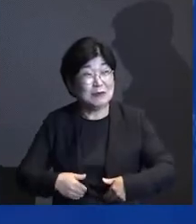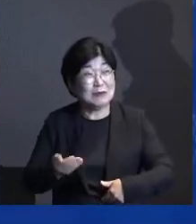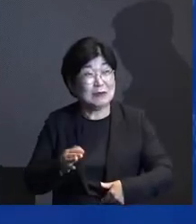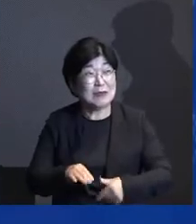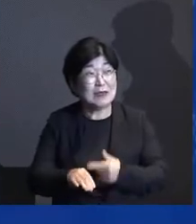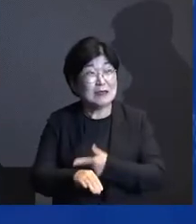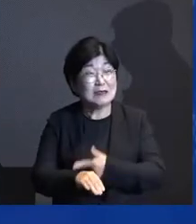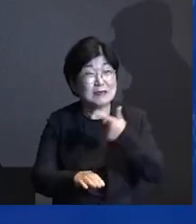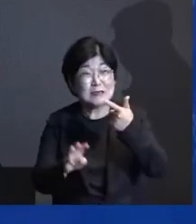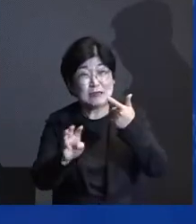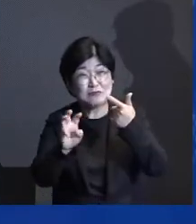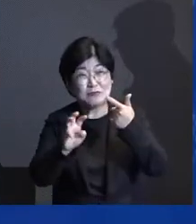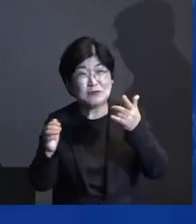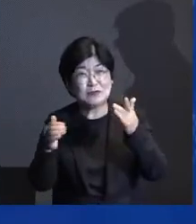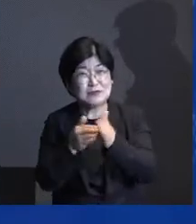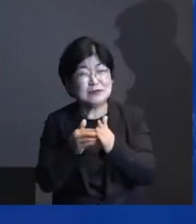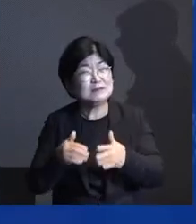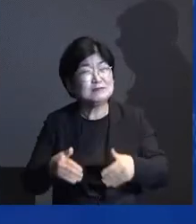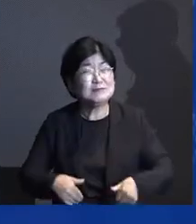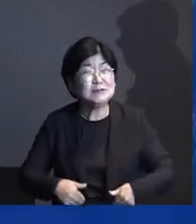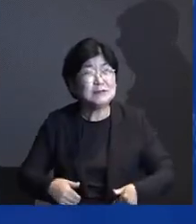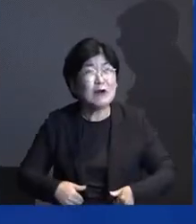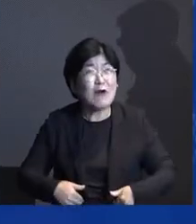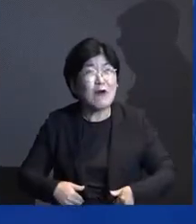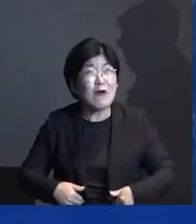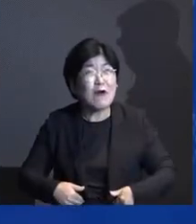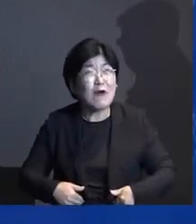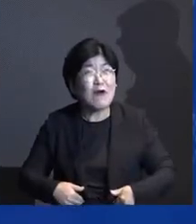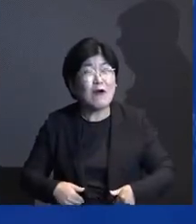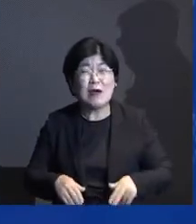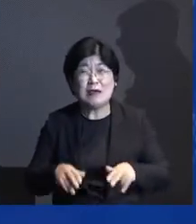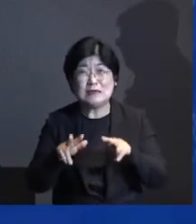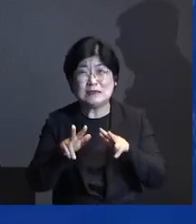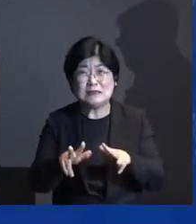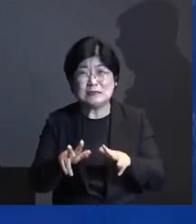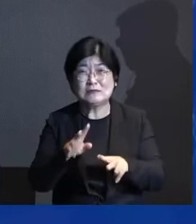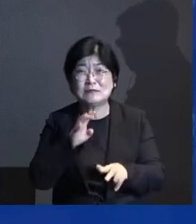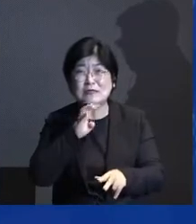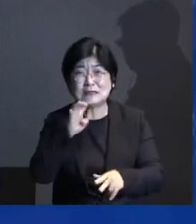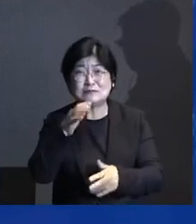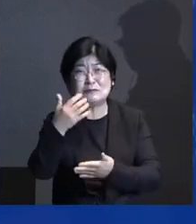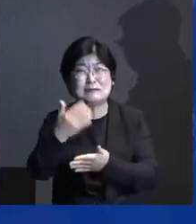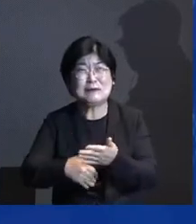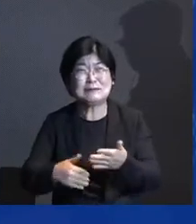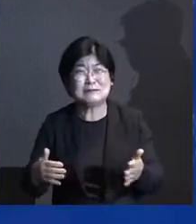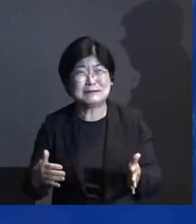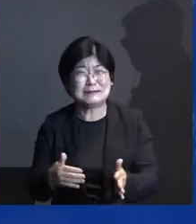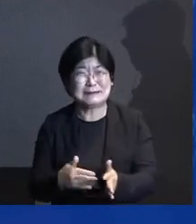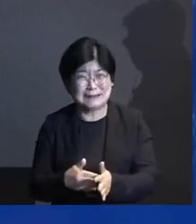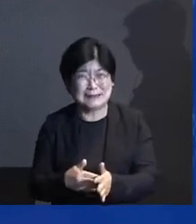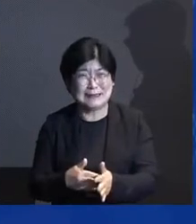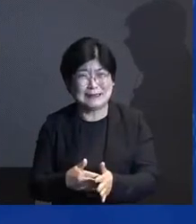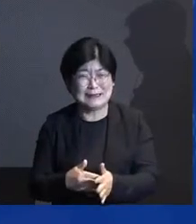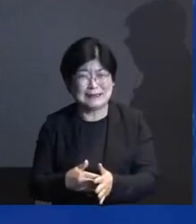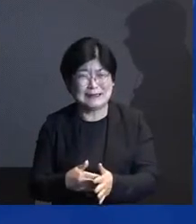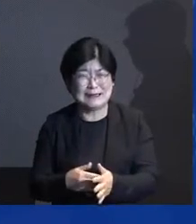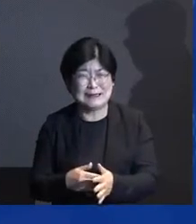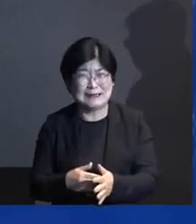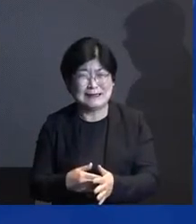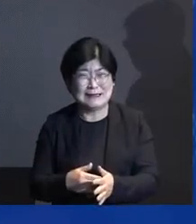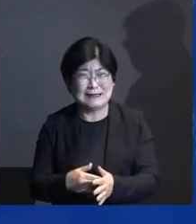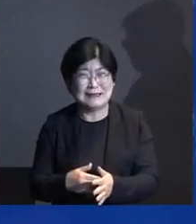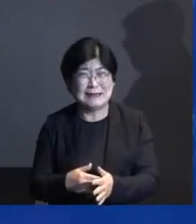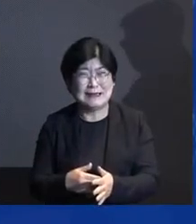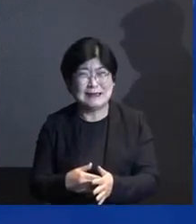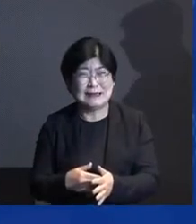almost two-thirds of it. And we have about 40 minutes left. And I would really like to spend some time comparing